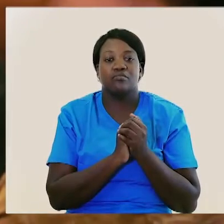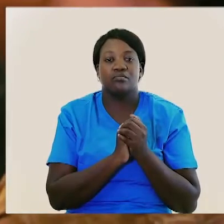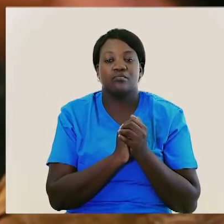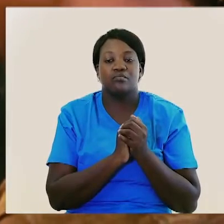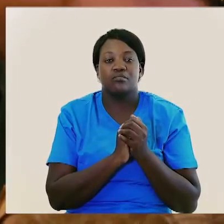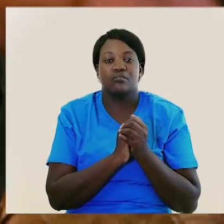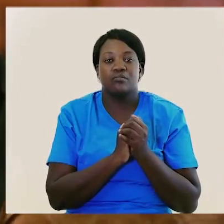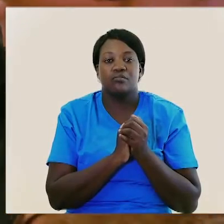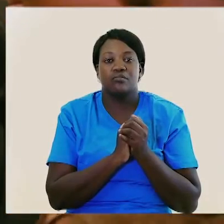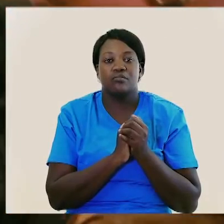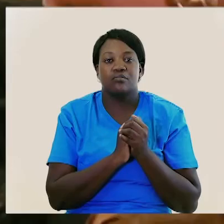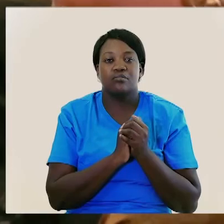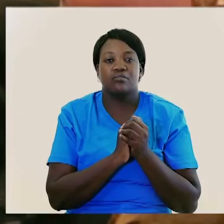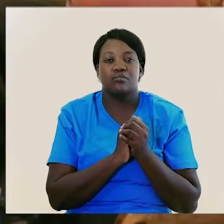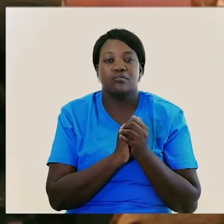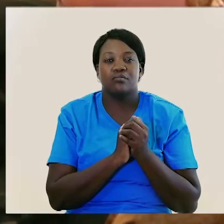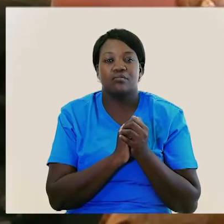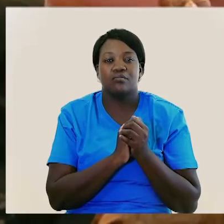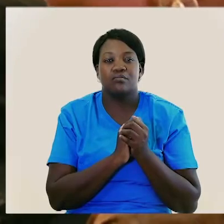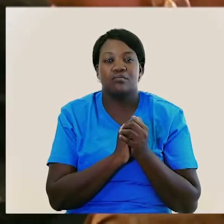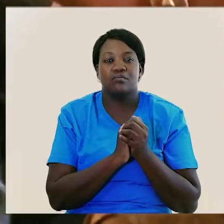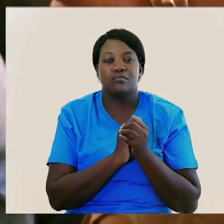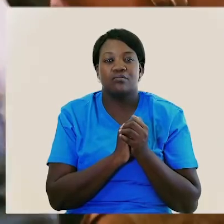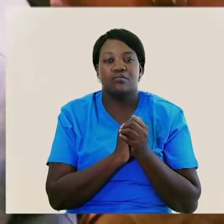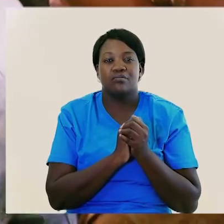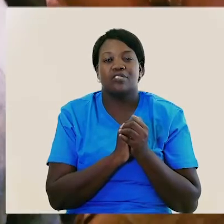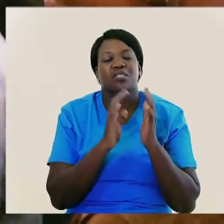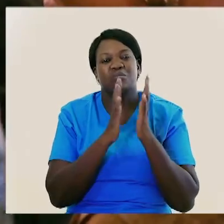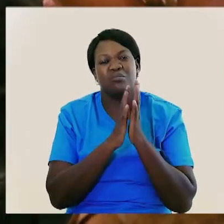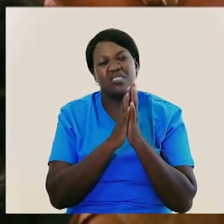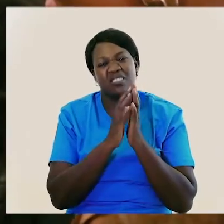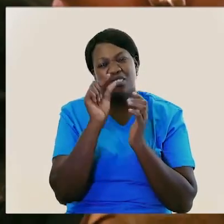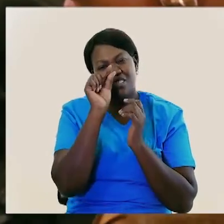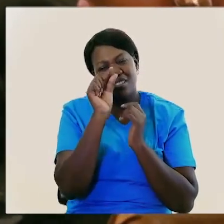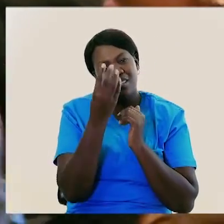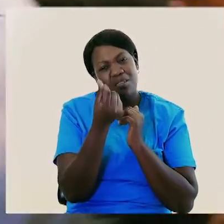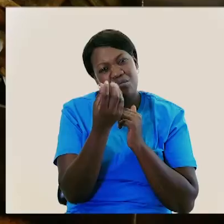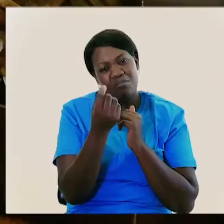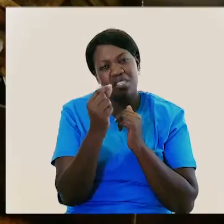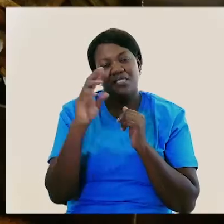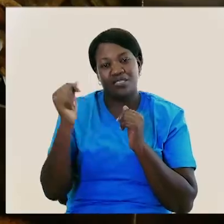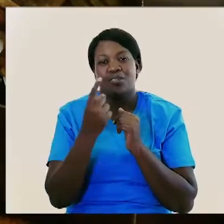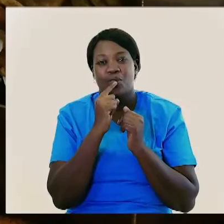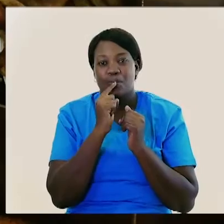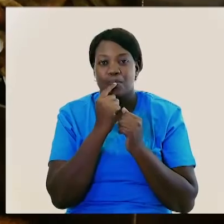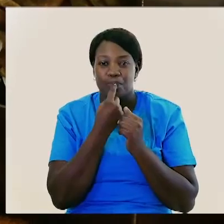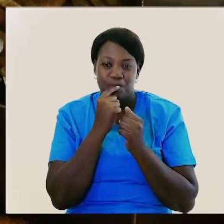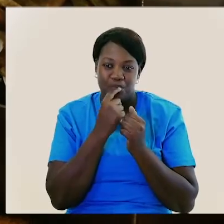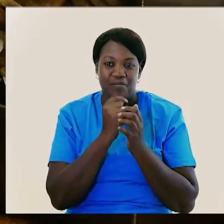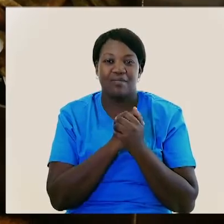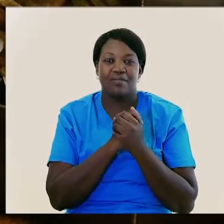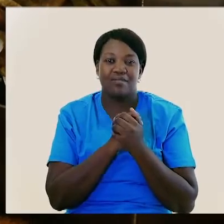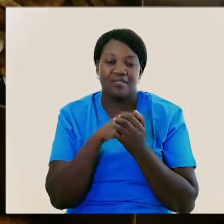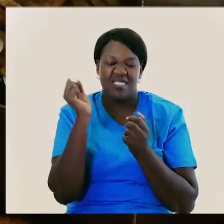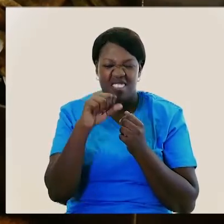Now, can I perhaps have some little money just to go and buy lollipops? I think I still